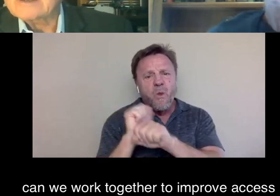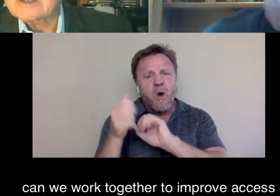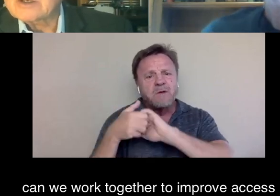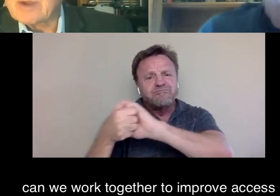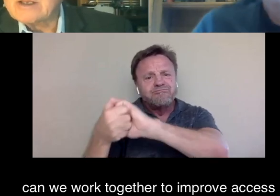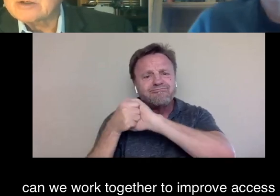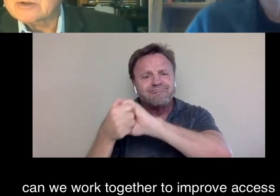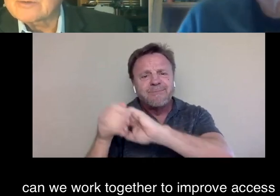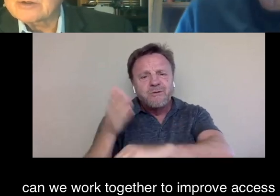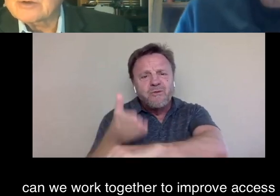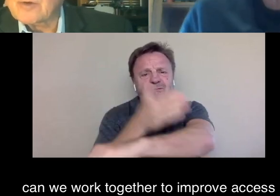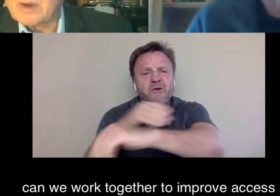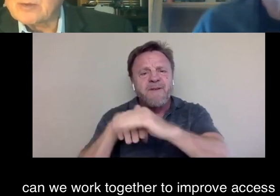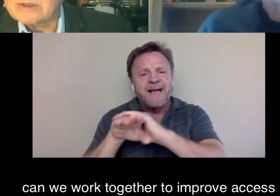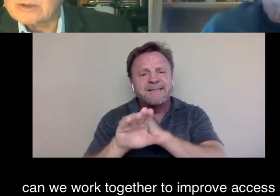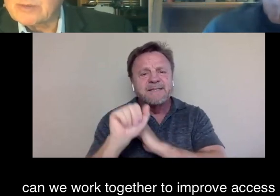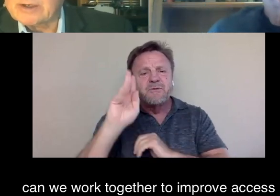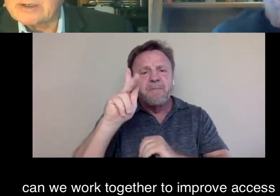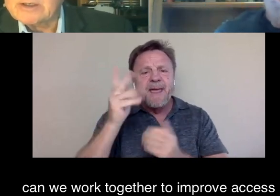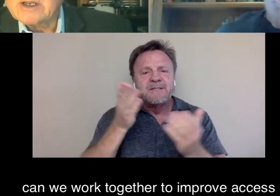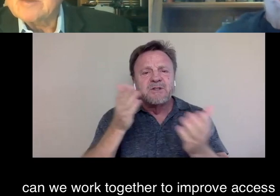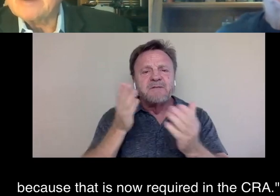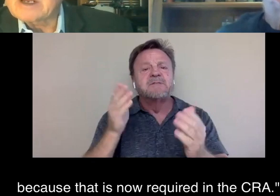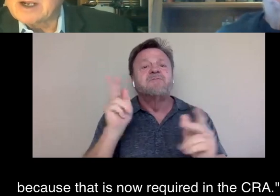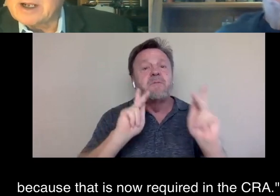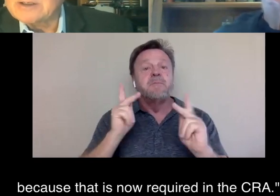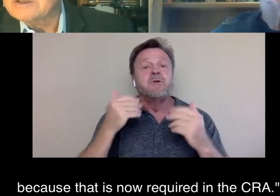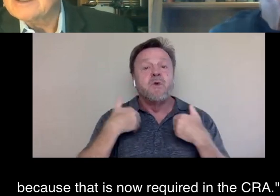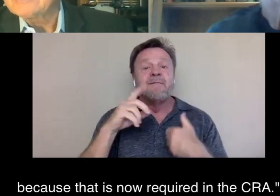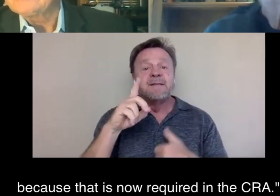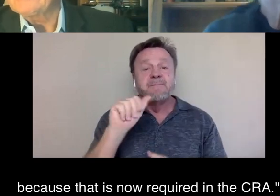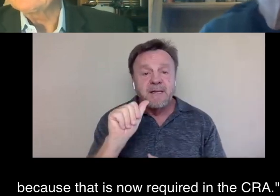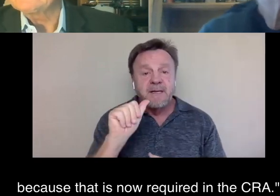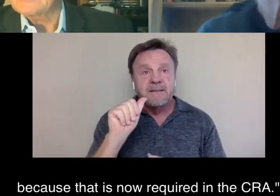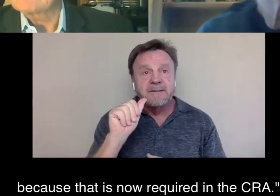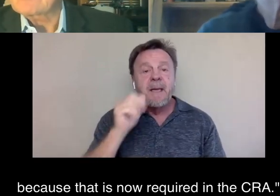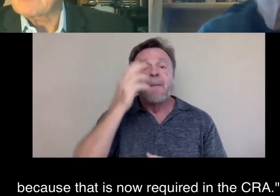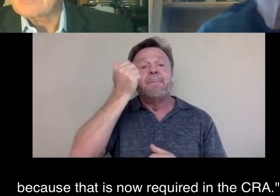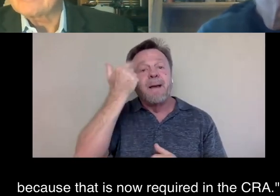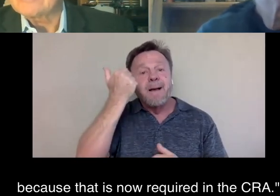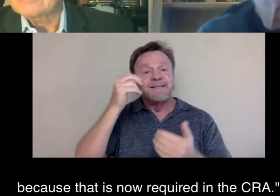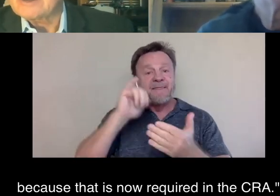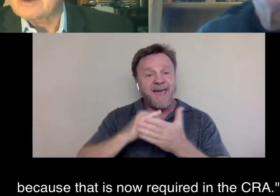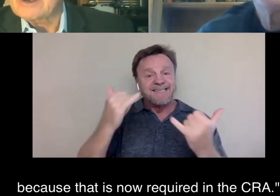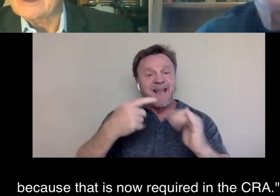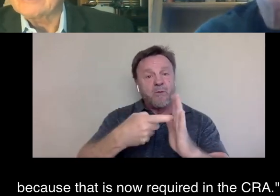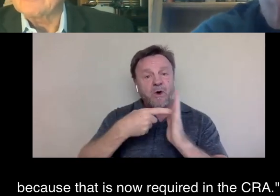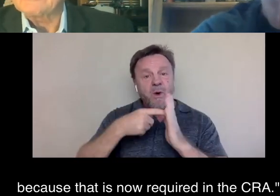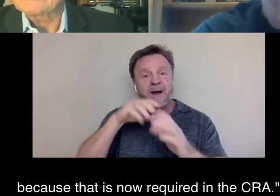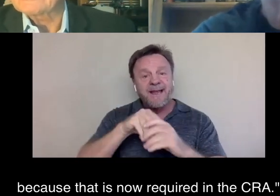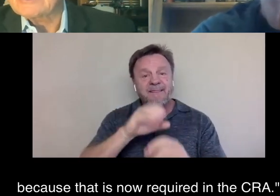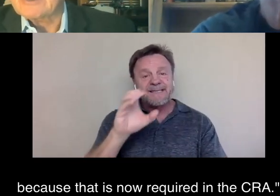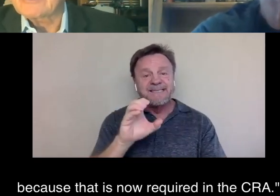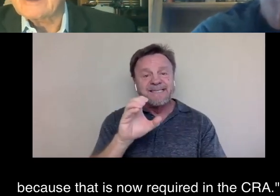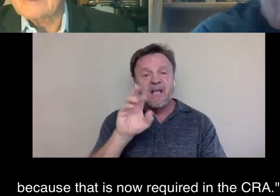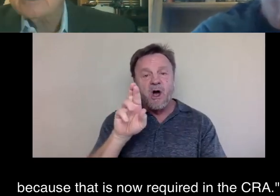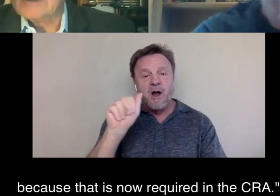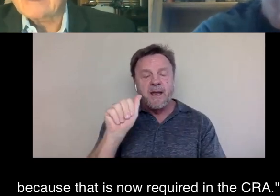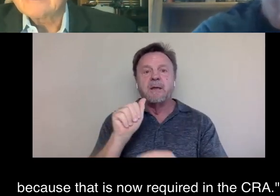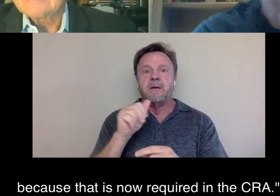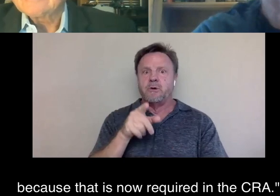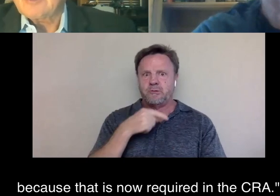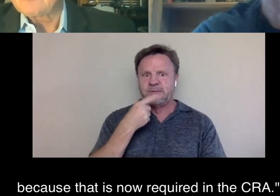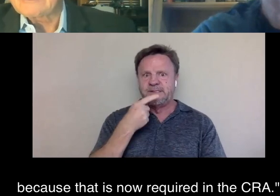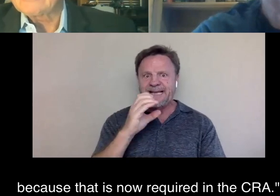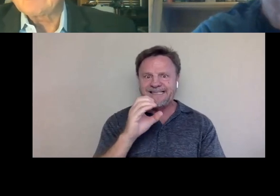improve access to banking services for people with disabilities, because that is now required in the CRA. And when you say CRA, that's